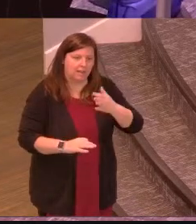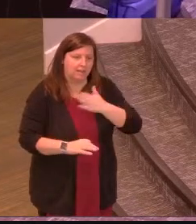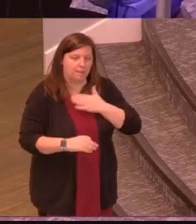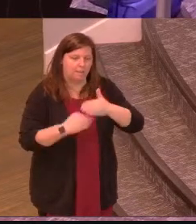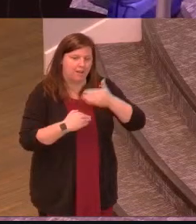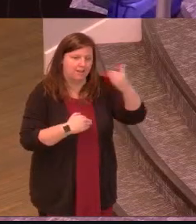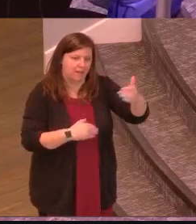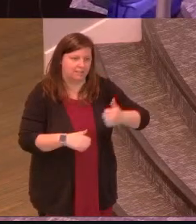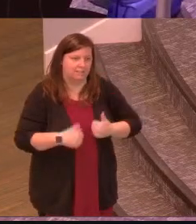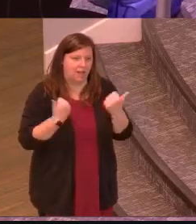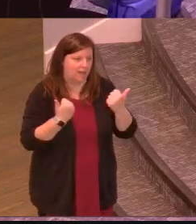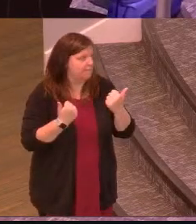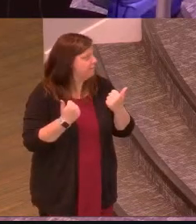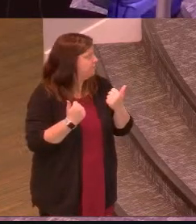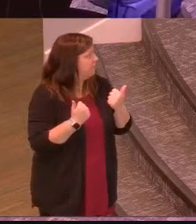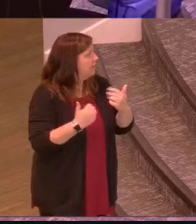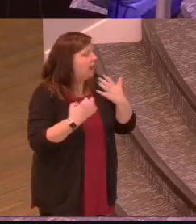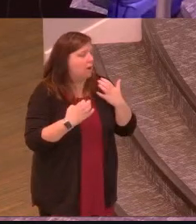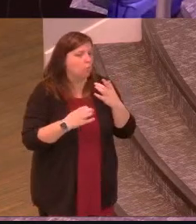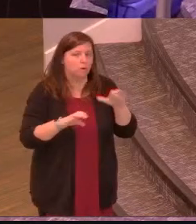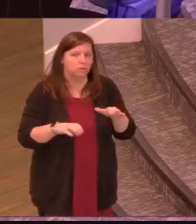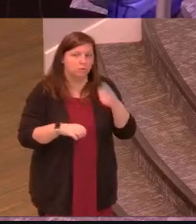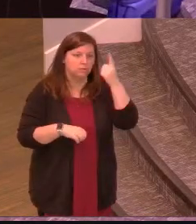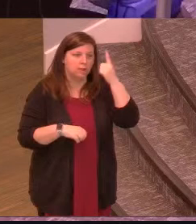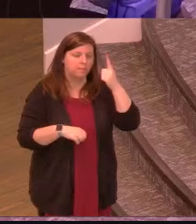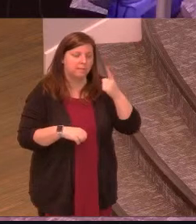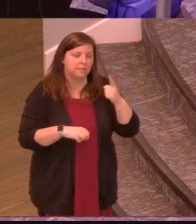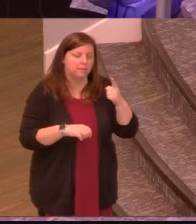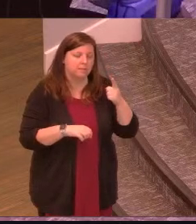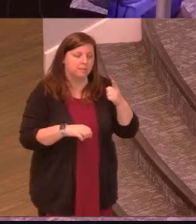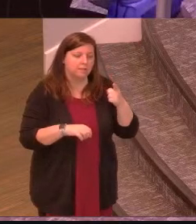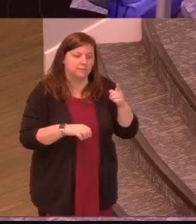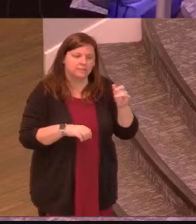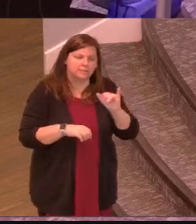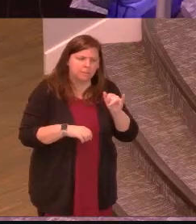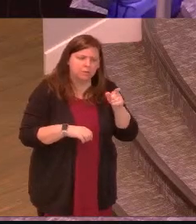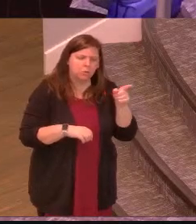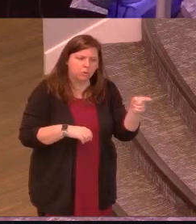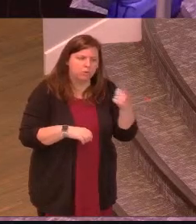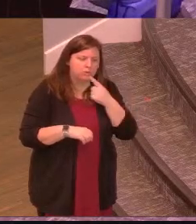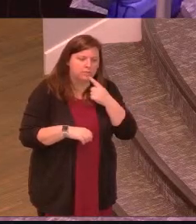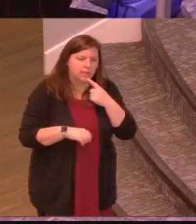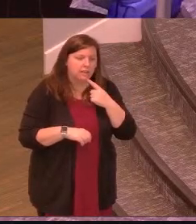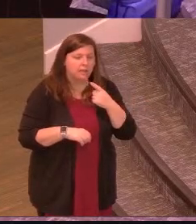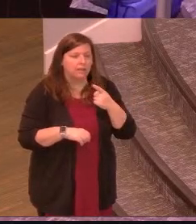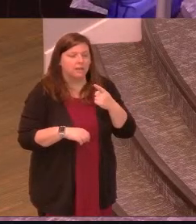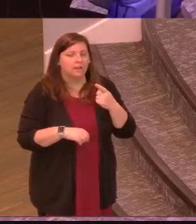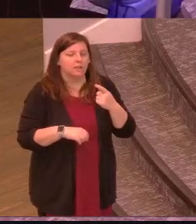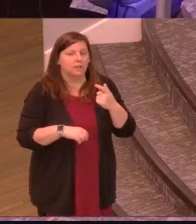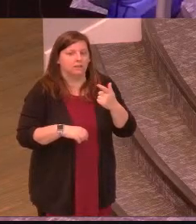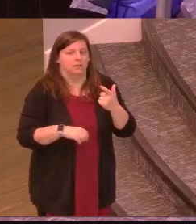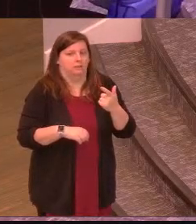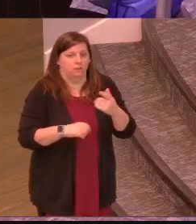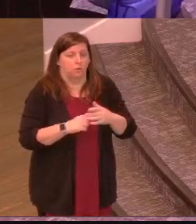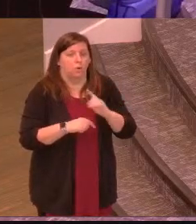something similar to what you said. It breaks my heart every time we're on break and I drive down Hawthorne and the kids have